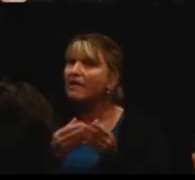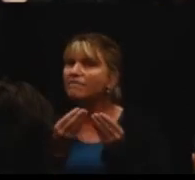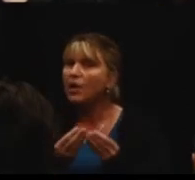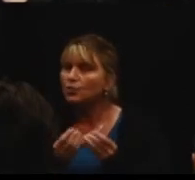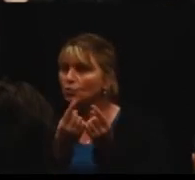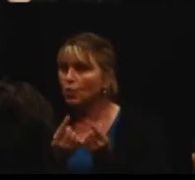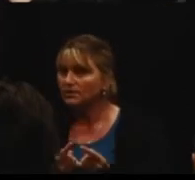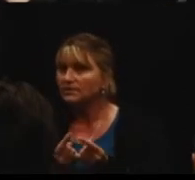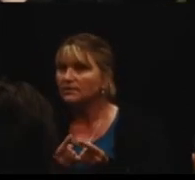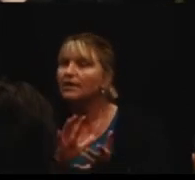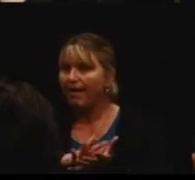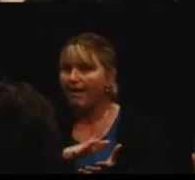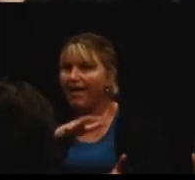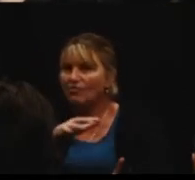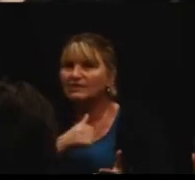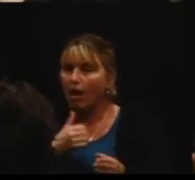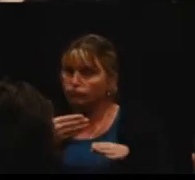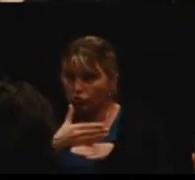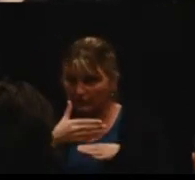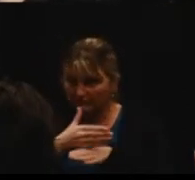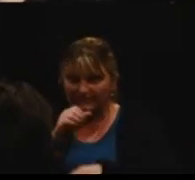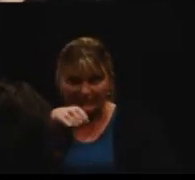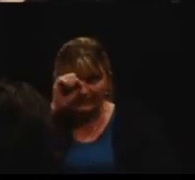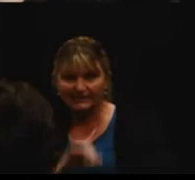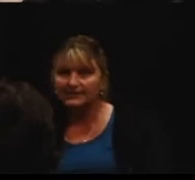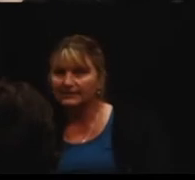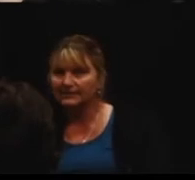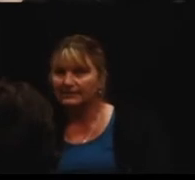It'll help us increase our productivity without